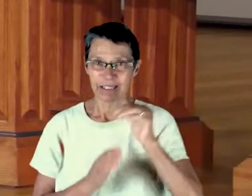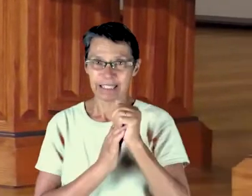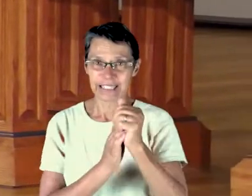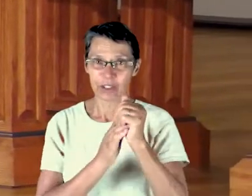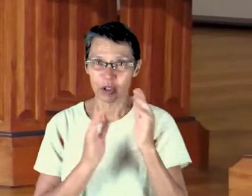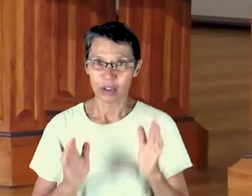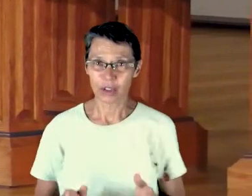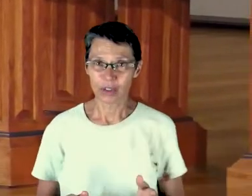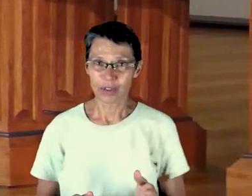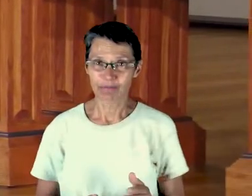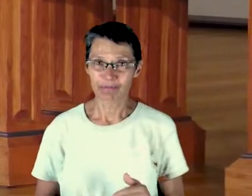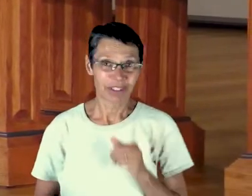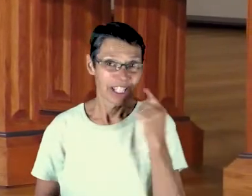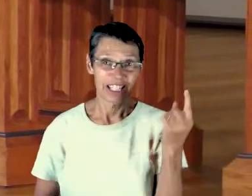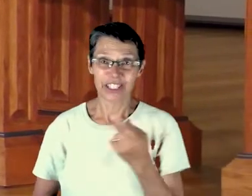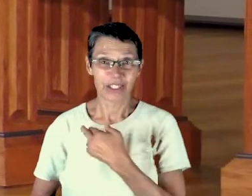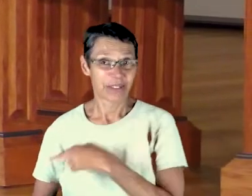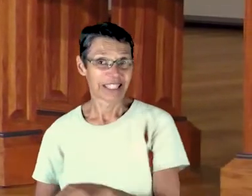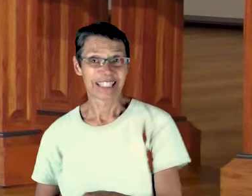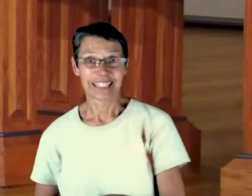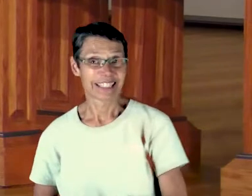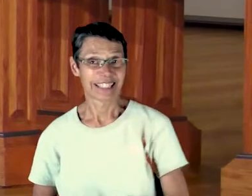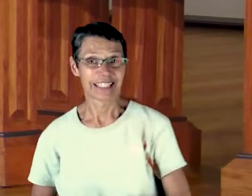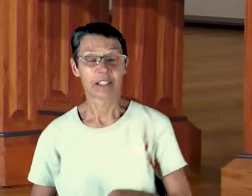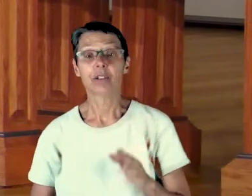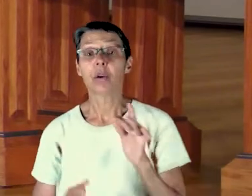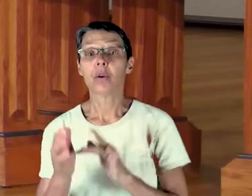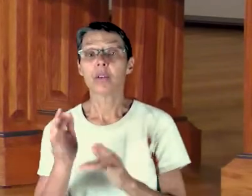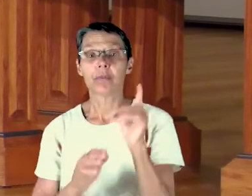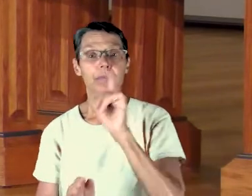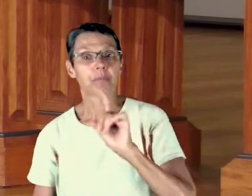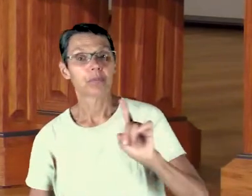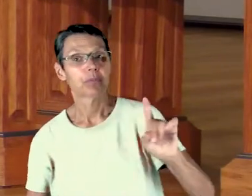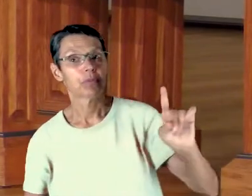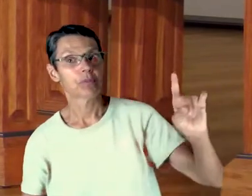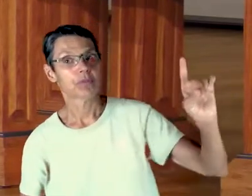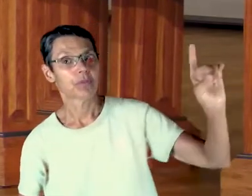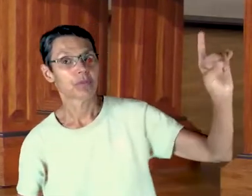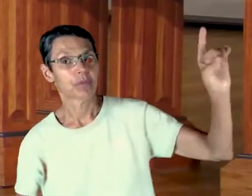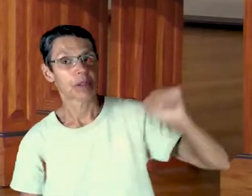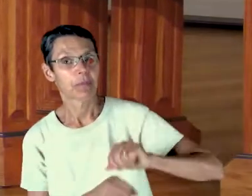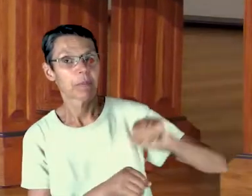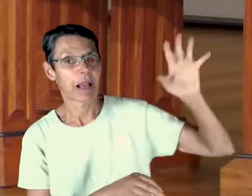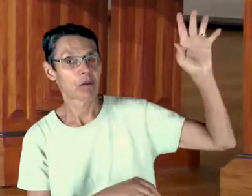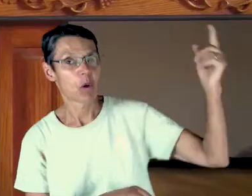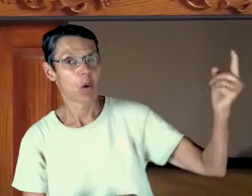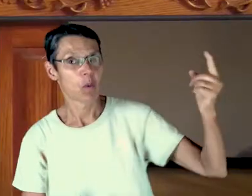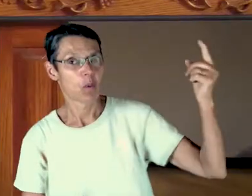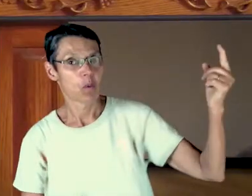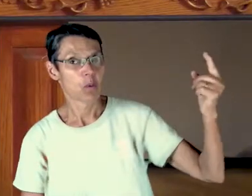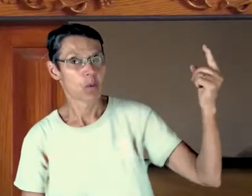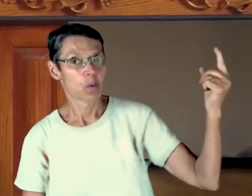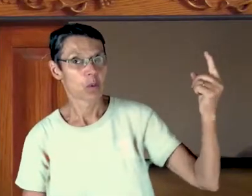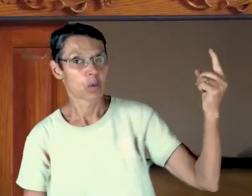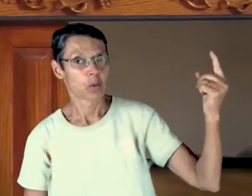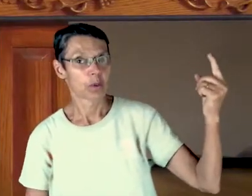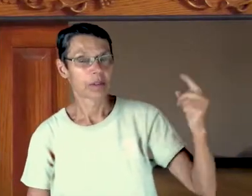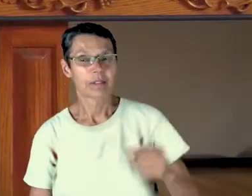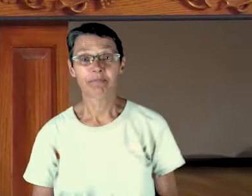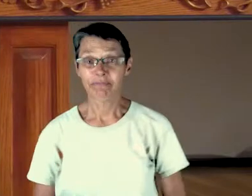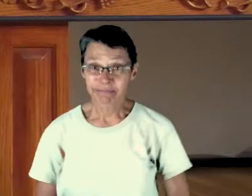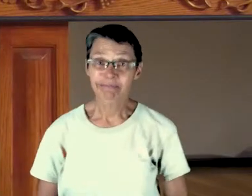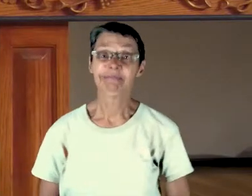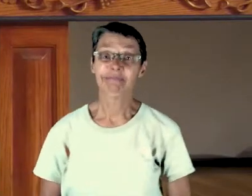leader. And so it says Jesus goes away by himself up the mountain. Because sometimes it's just